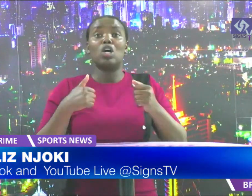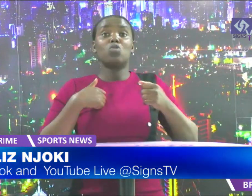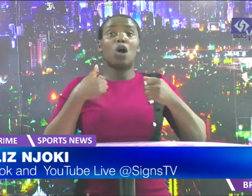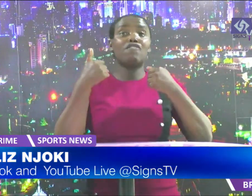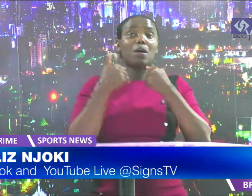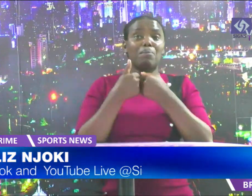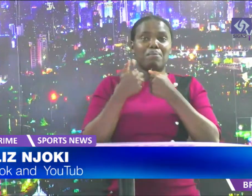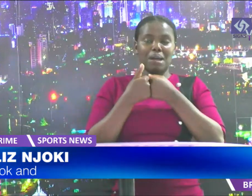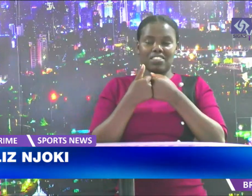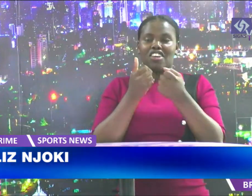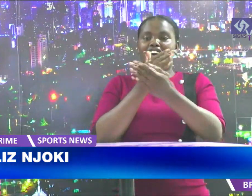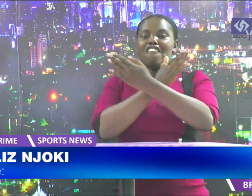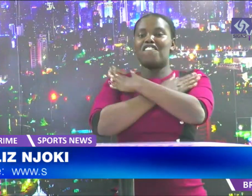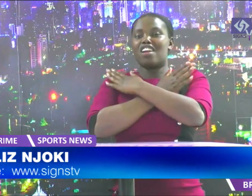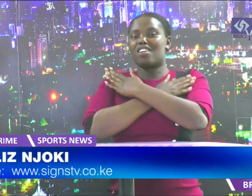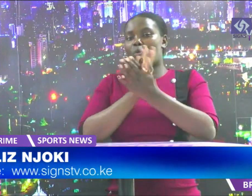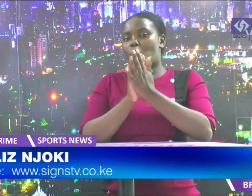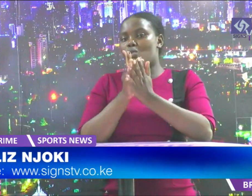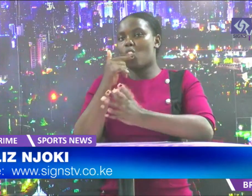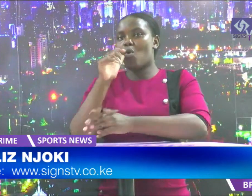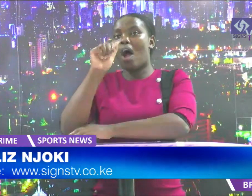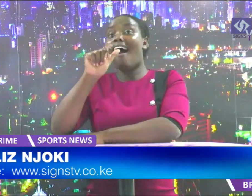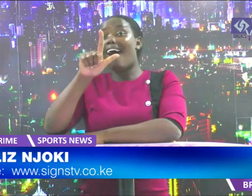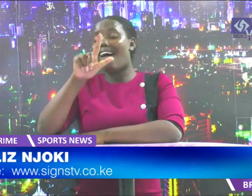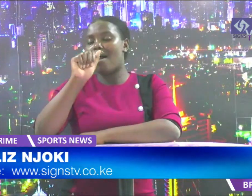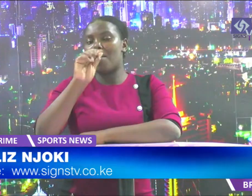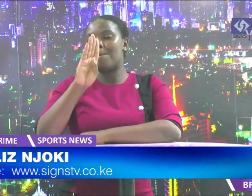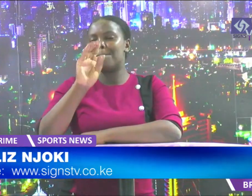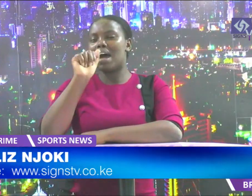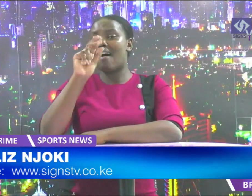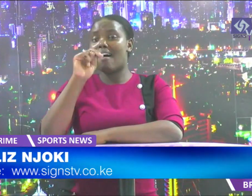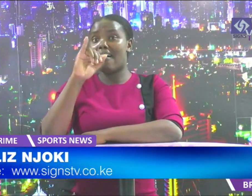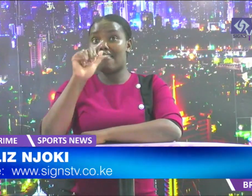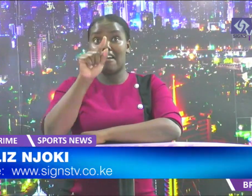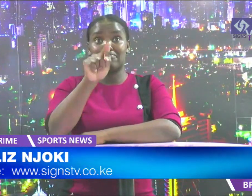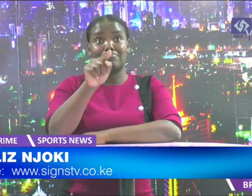Harambee Scarlets planned friendly match against Albania in